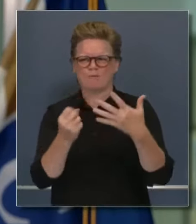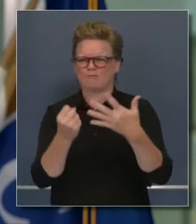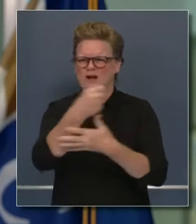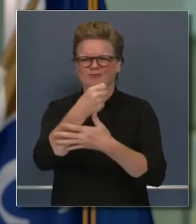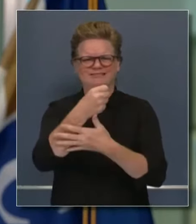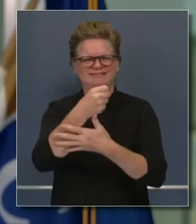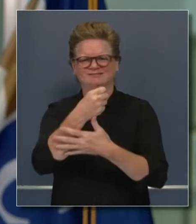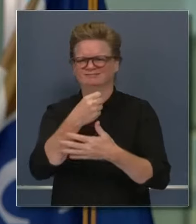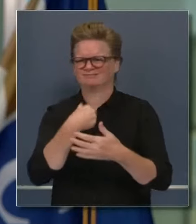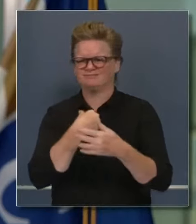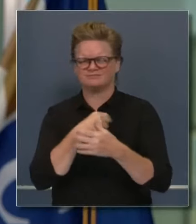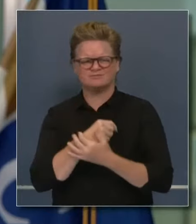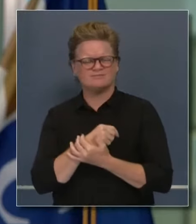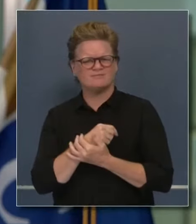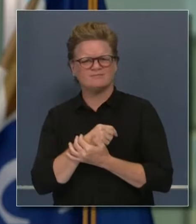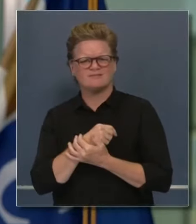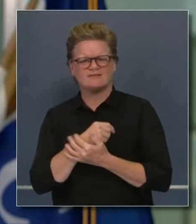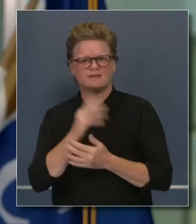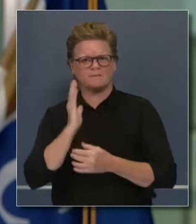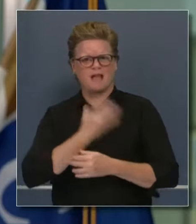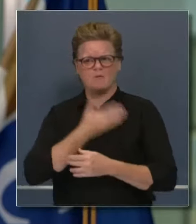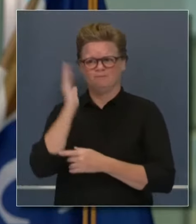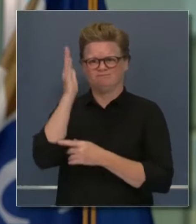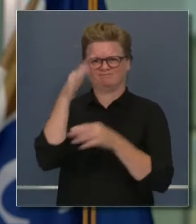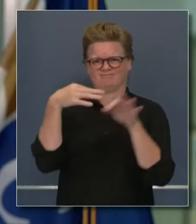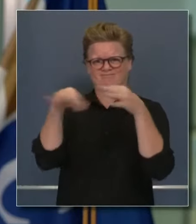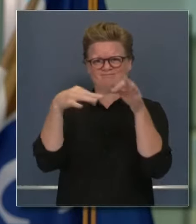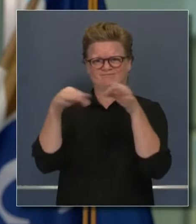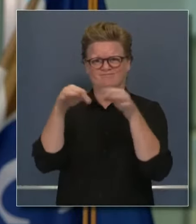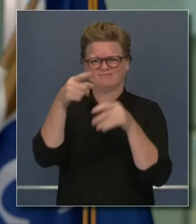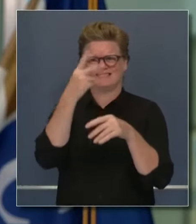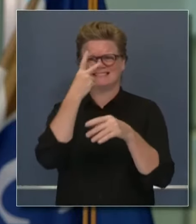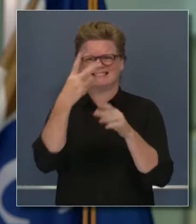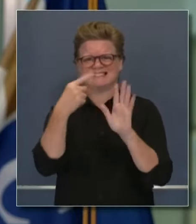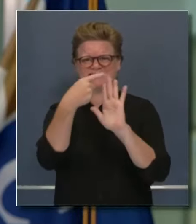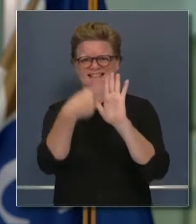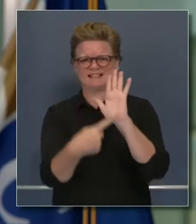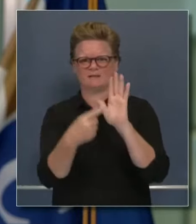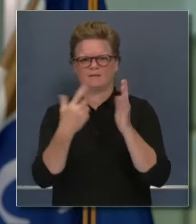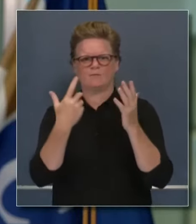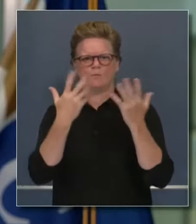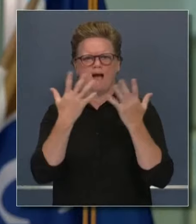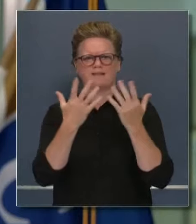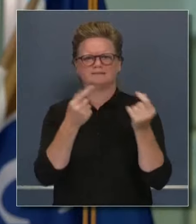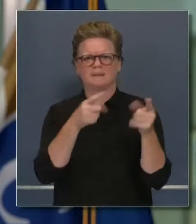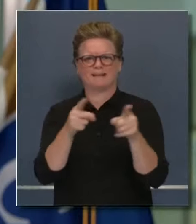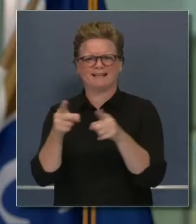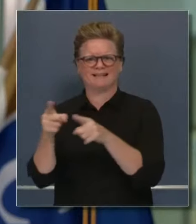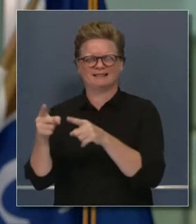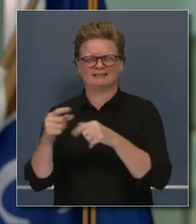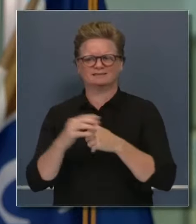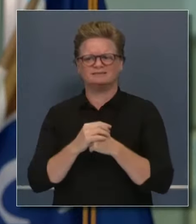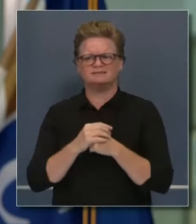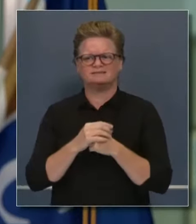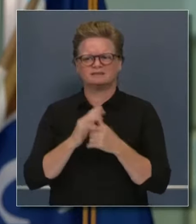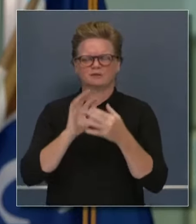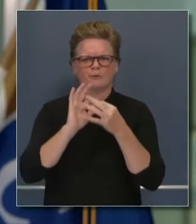these presentations what those top priorities are in terms of what we are advancing and announcing, particularly in relationship to